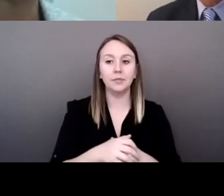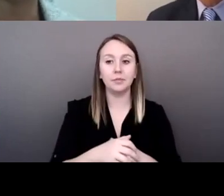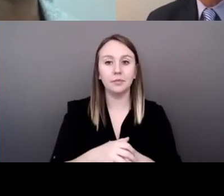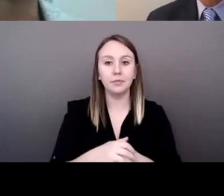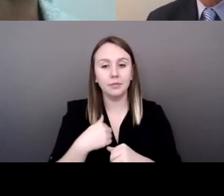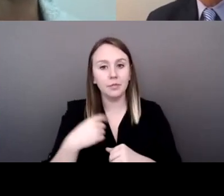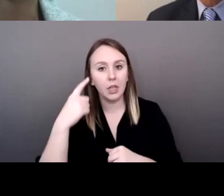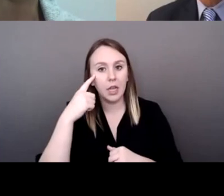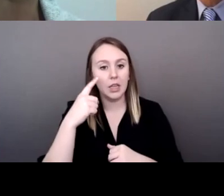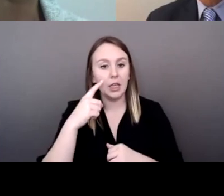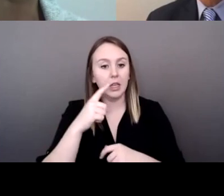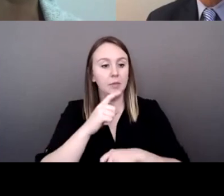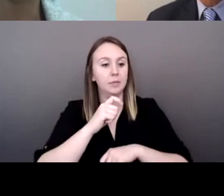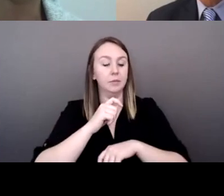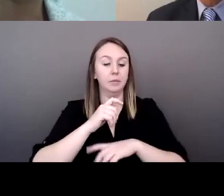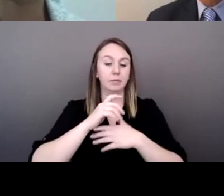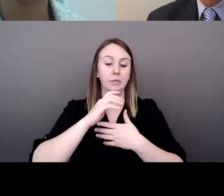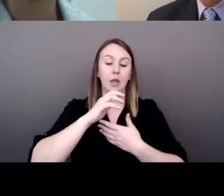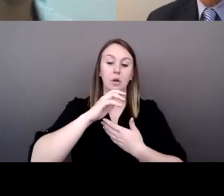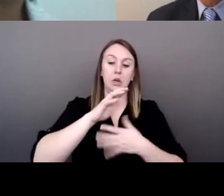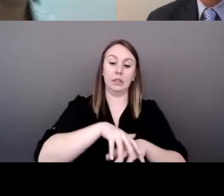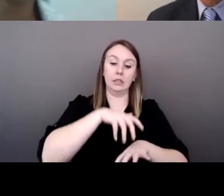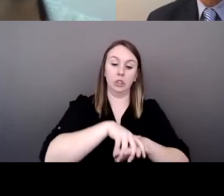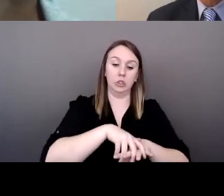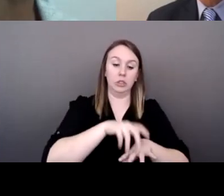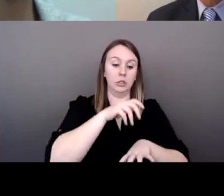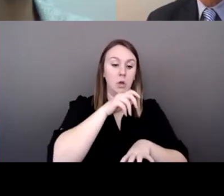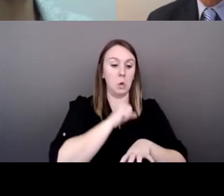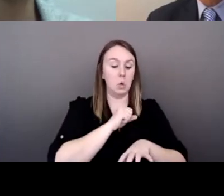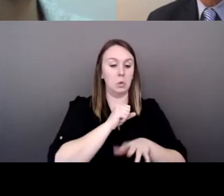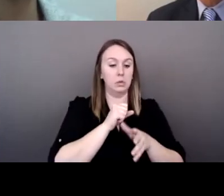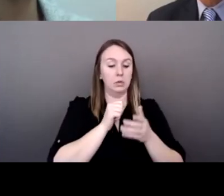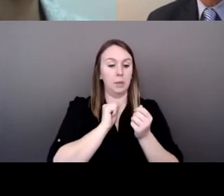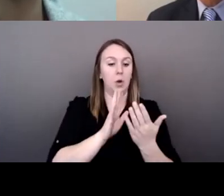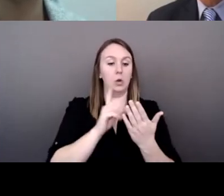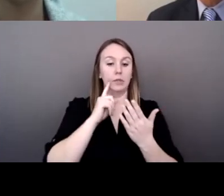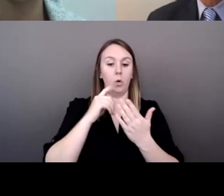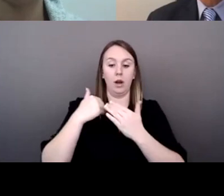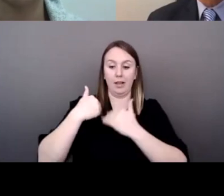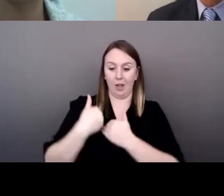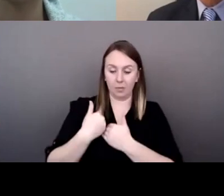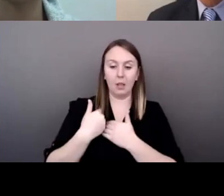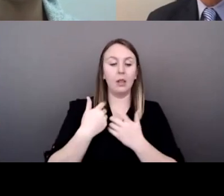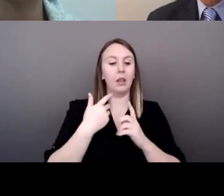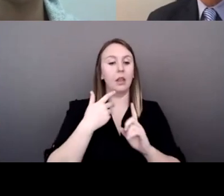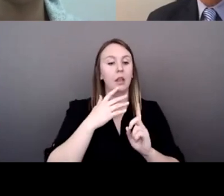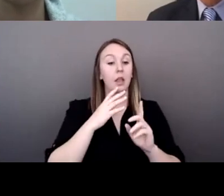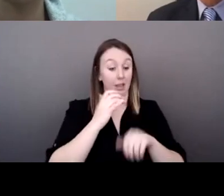our Indigenous old ways of being, our Indigenous community accountability, I think, gives that response a